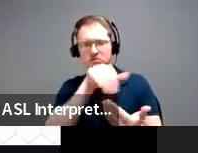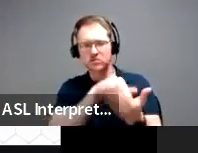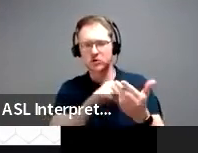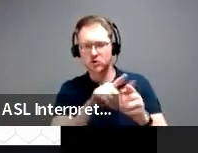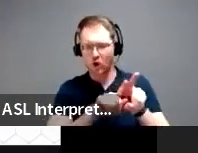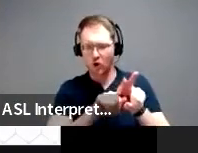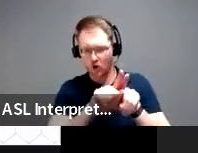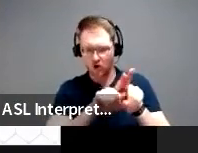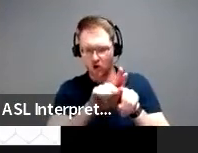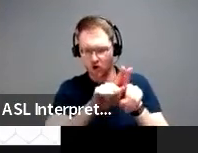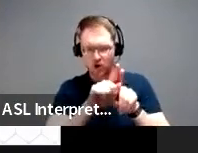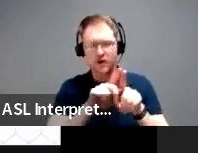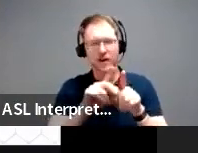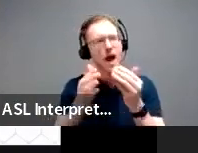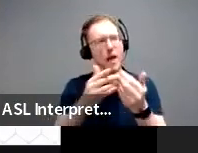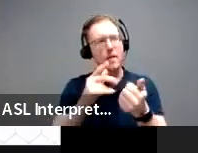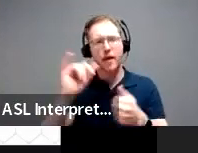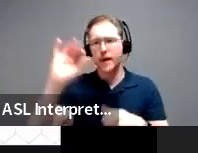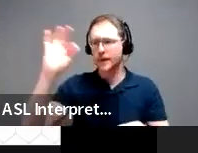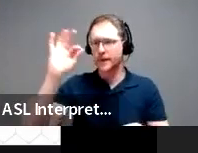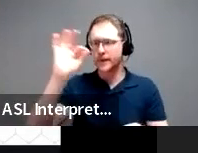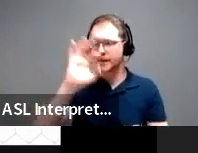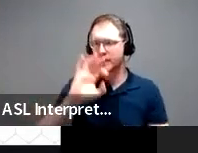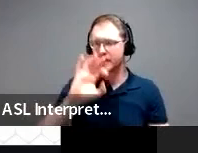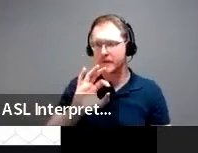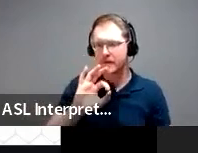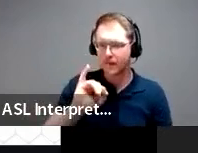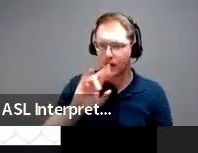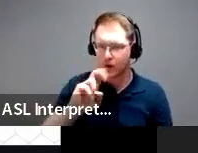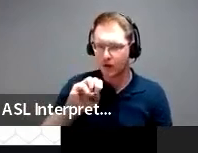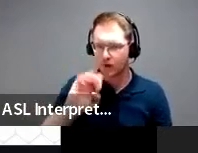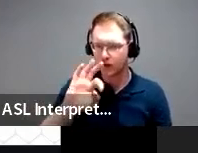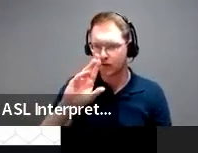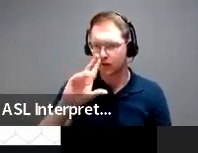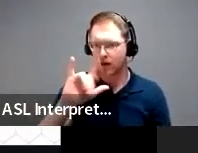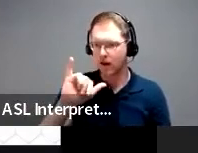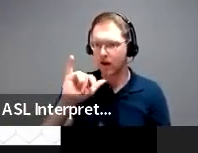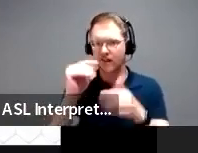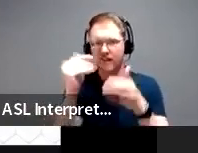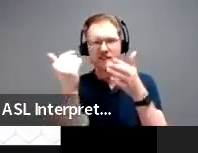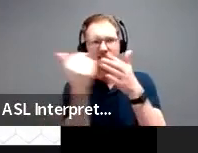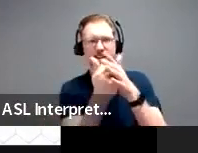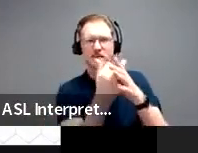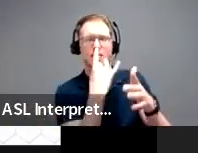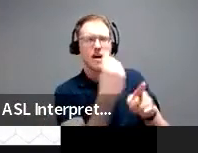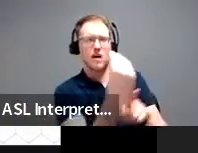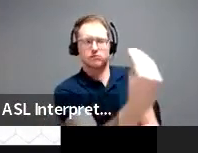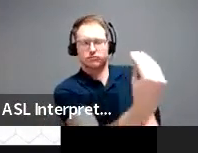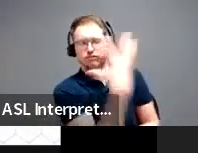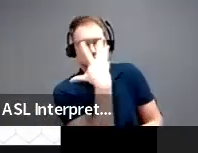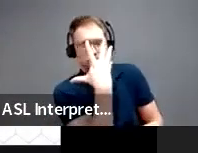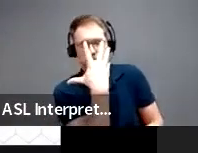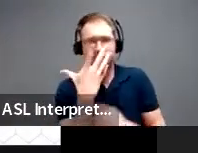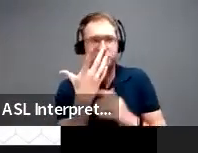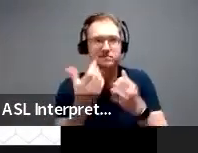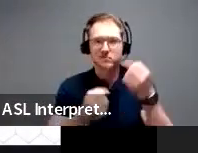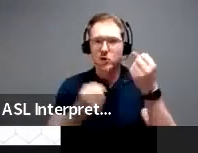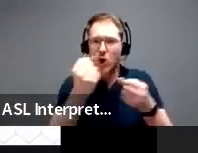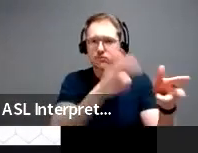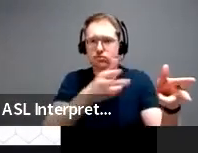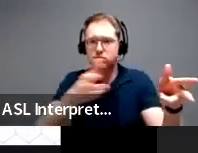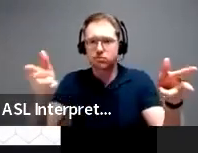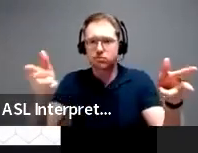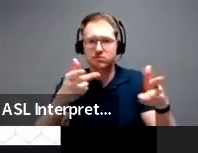of like seeing a firefly near a large spotlight at a car dealership. If you turn the spotlight off, you might